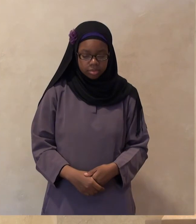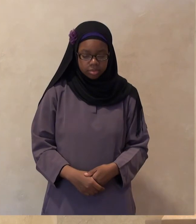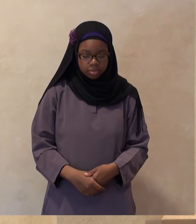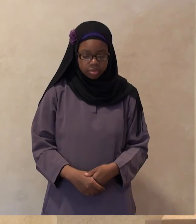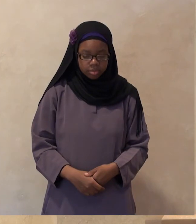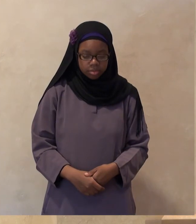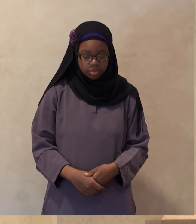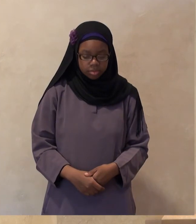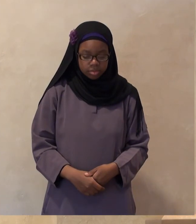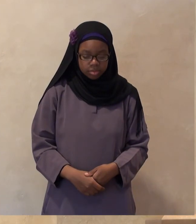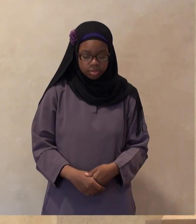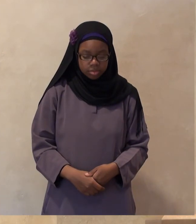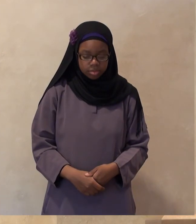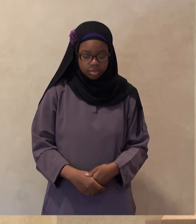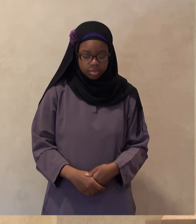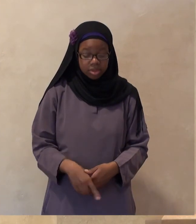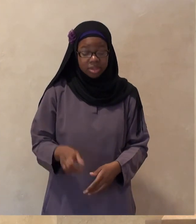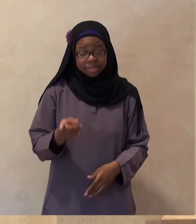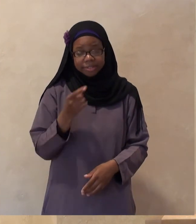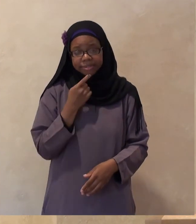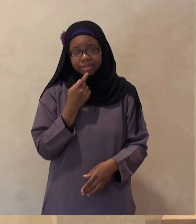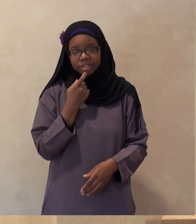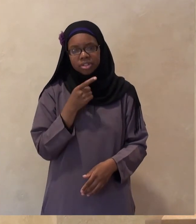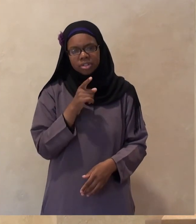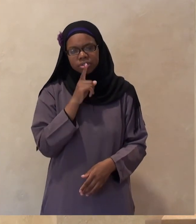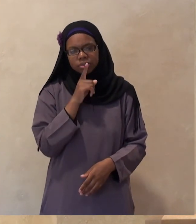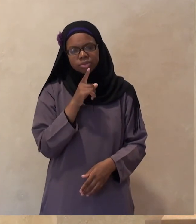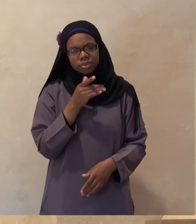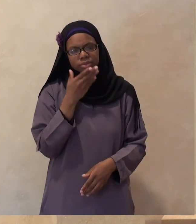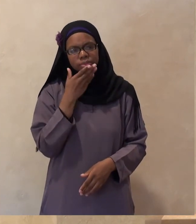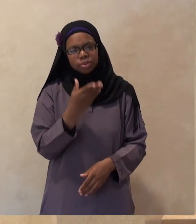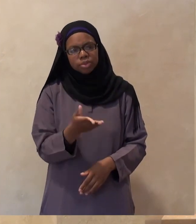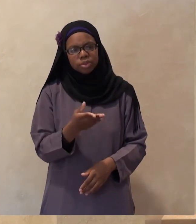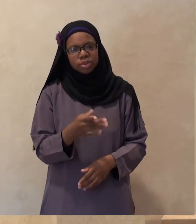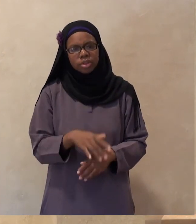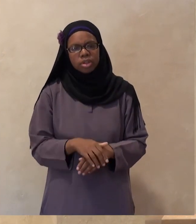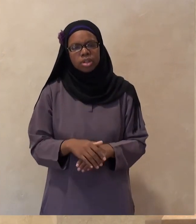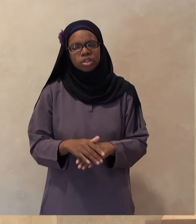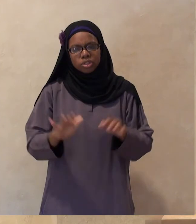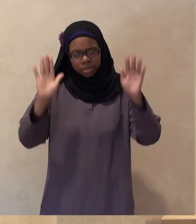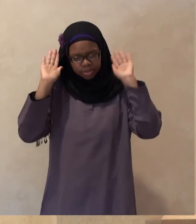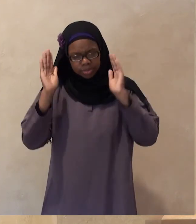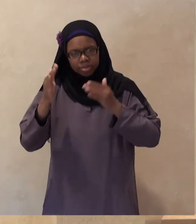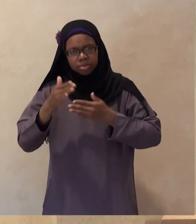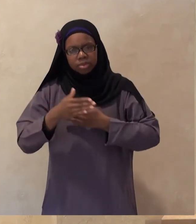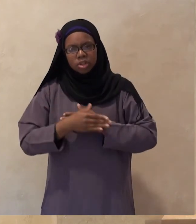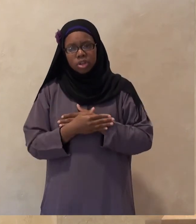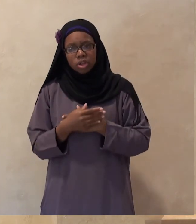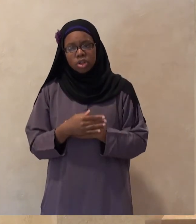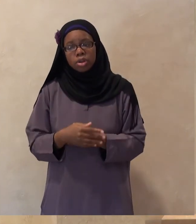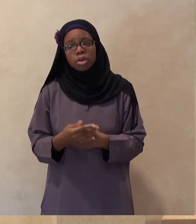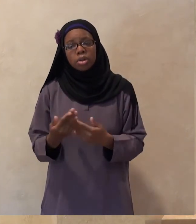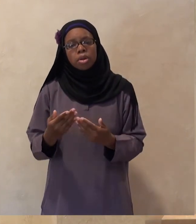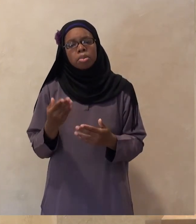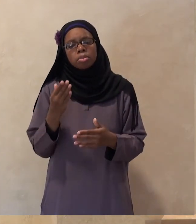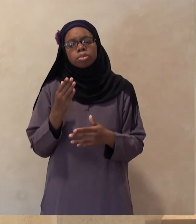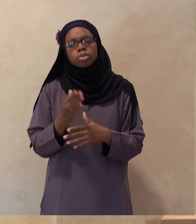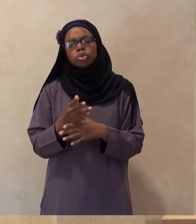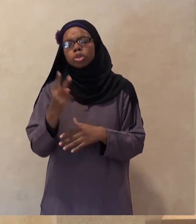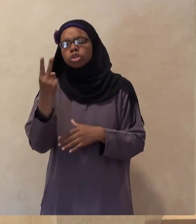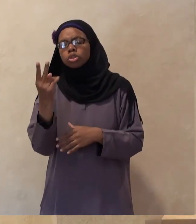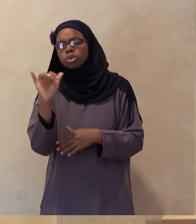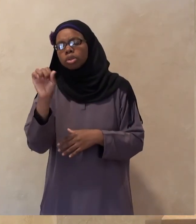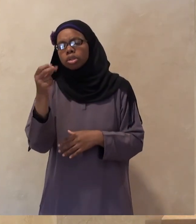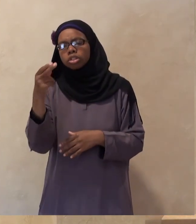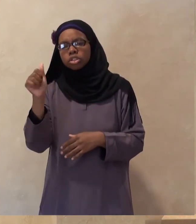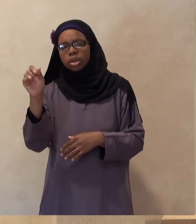said, it's desirable to revive the time with Salat and Ibadah between the two Ishas. What are the two